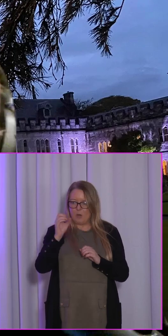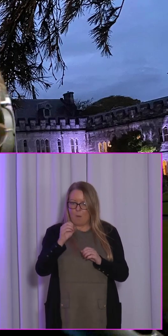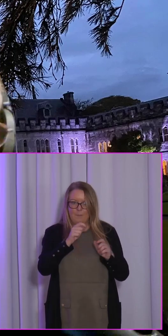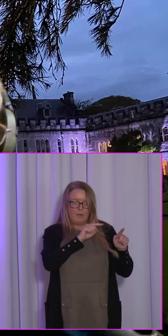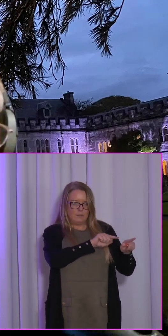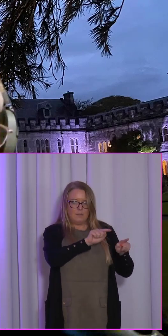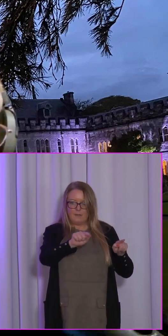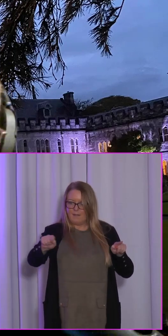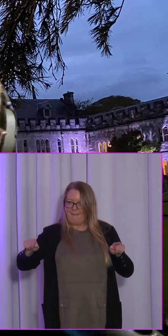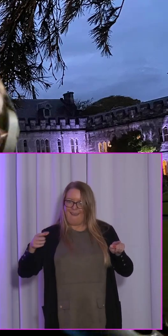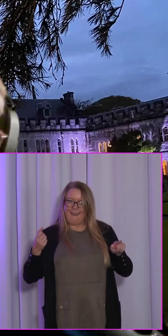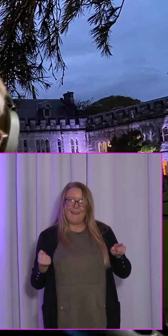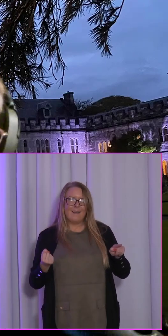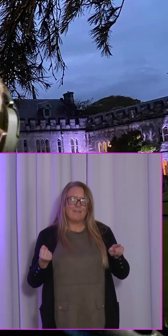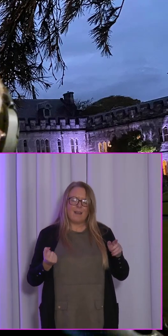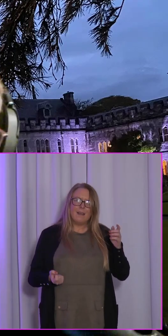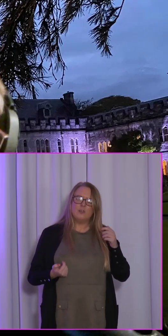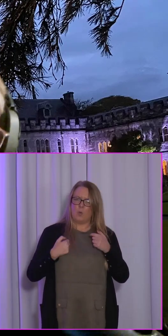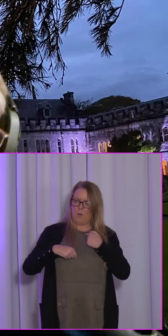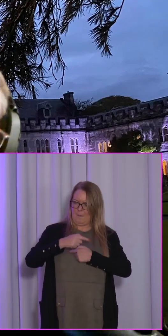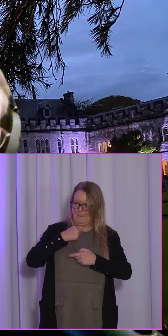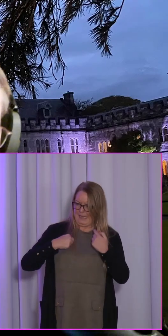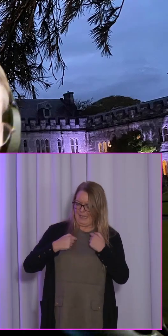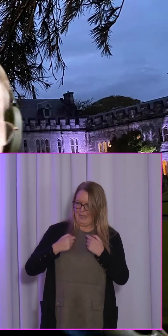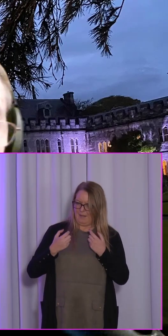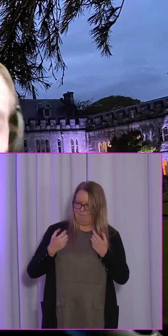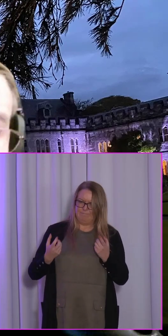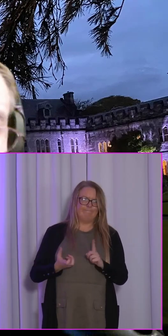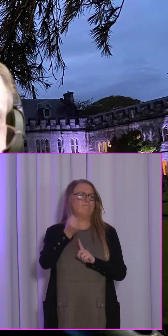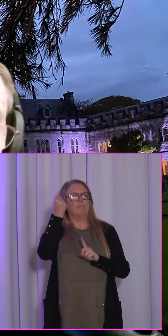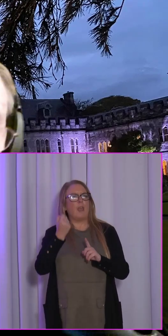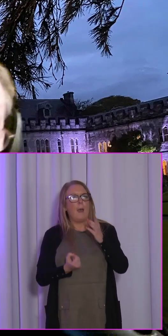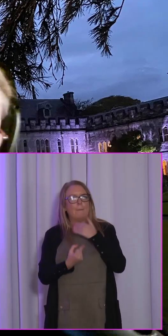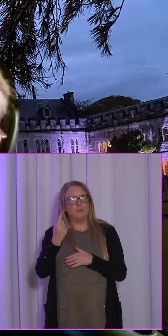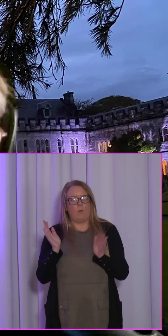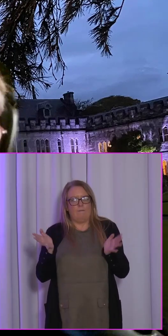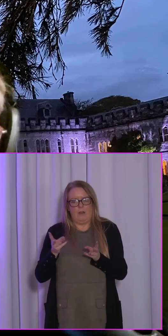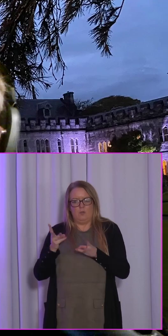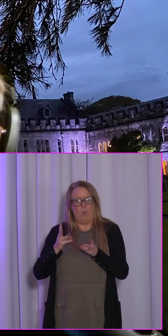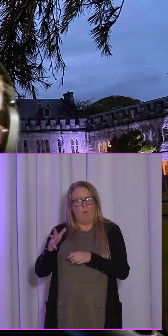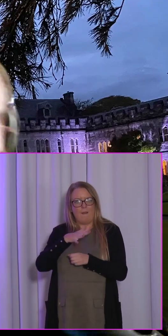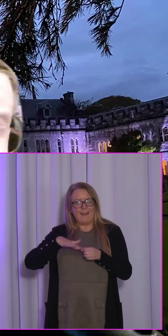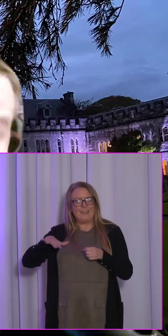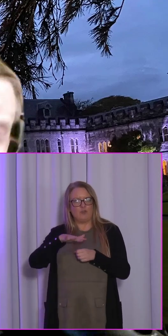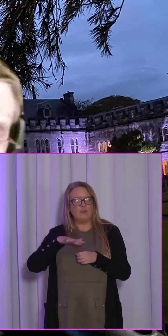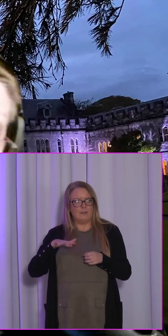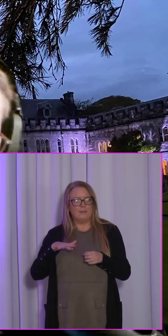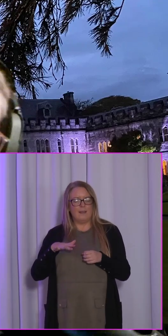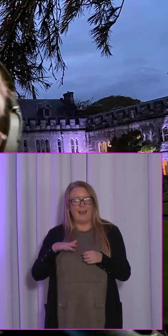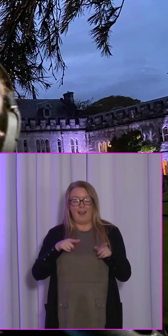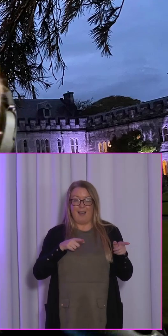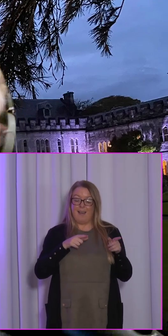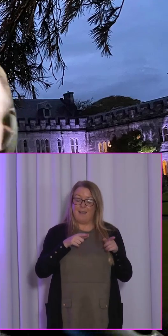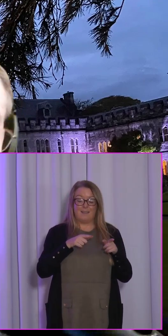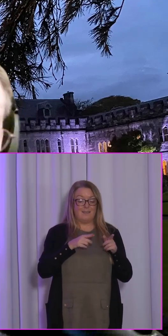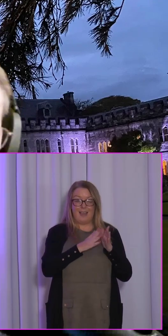I grabbed that opportunity as an autistic person, having worked in the industry, and the industry having let me down so many times,